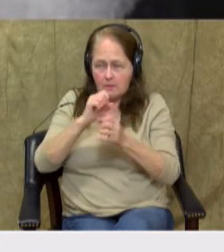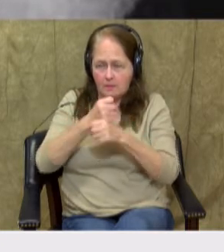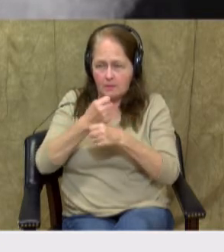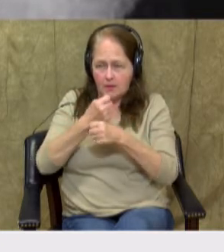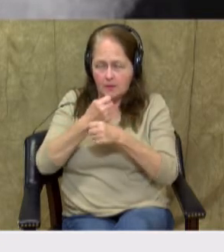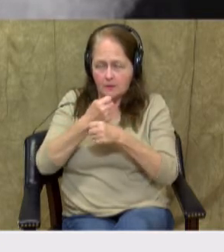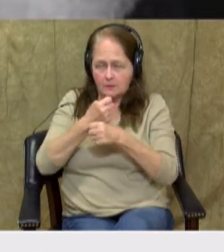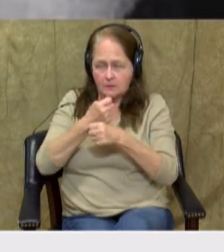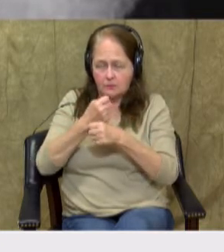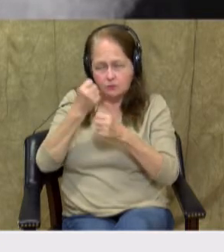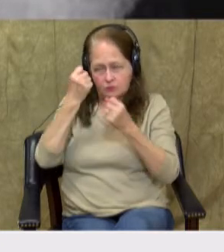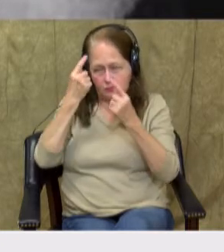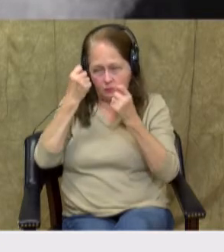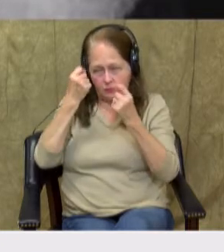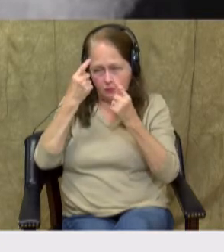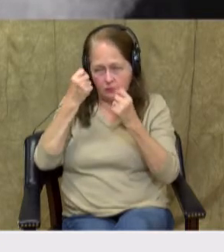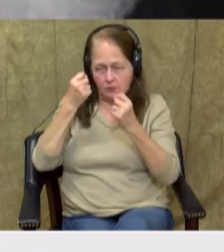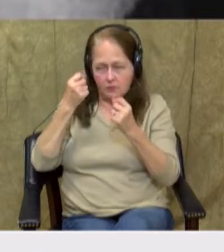here. So,